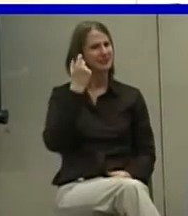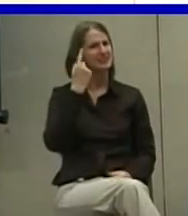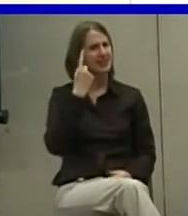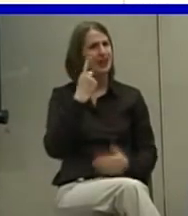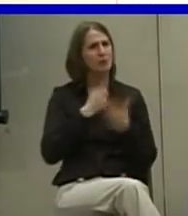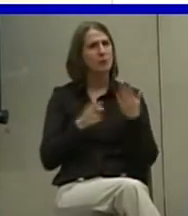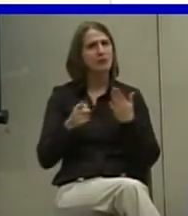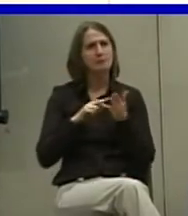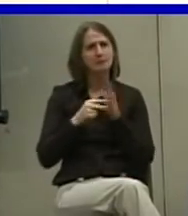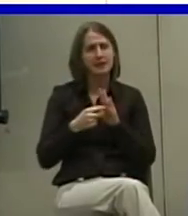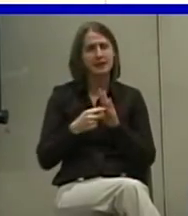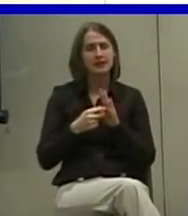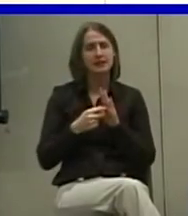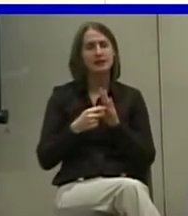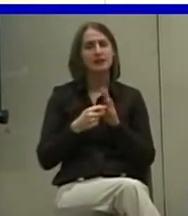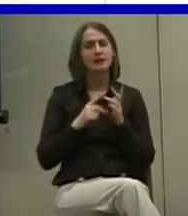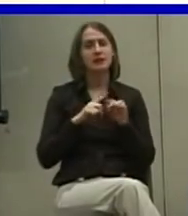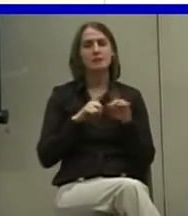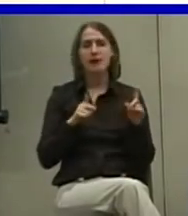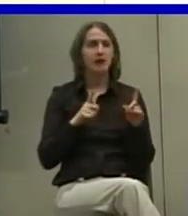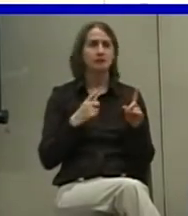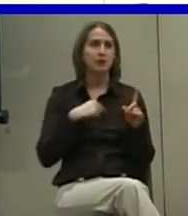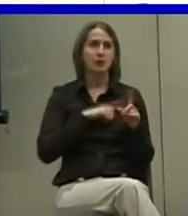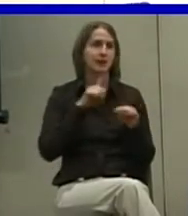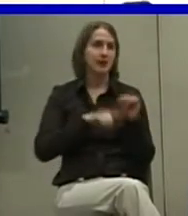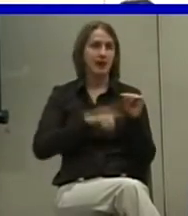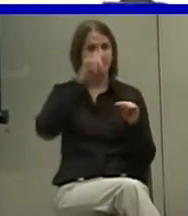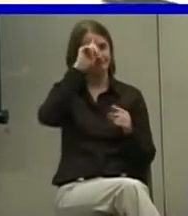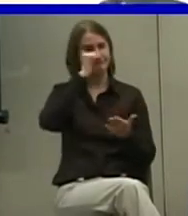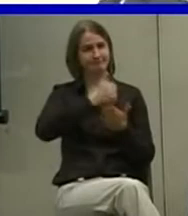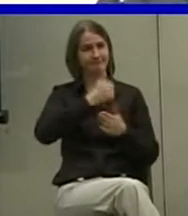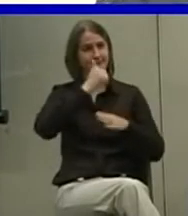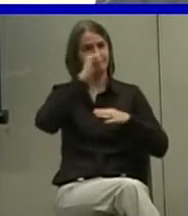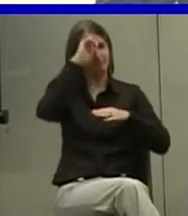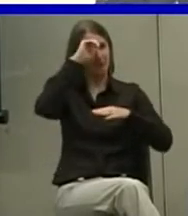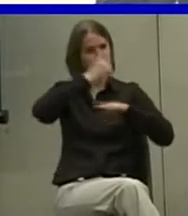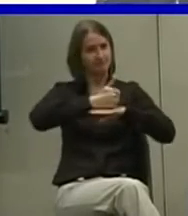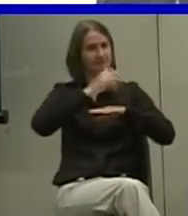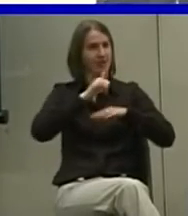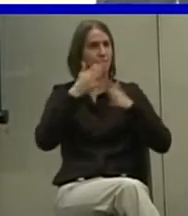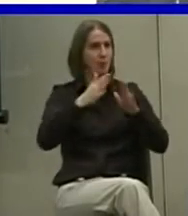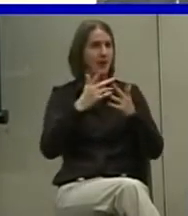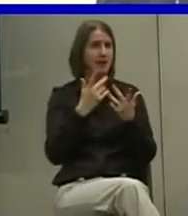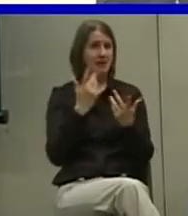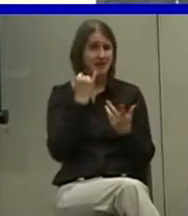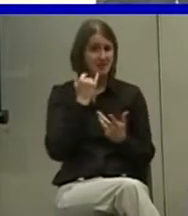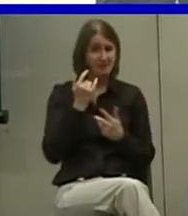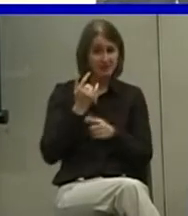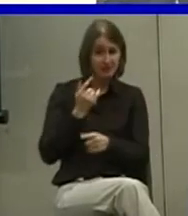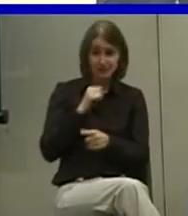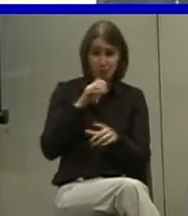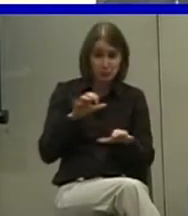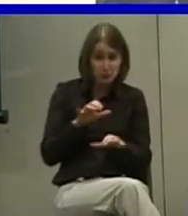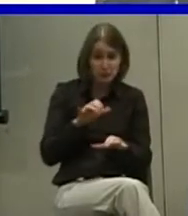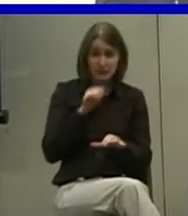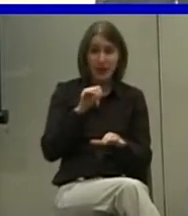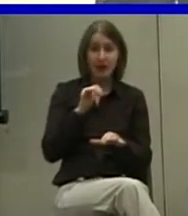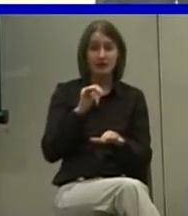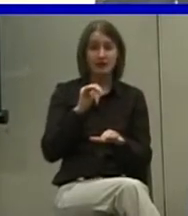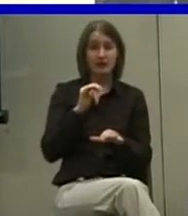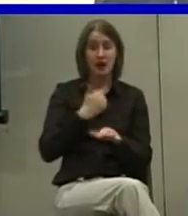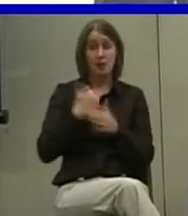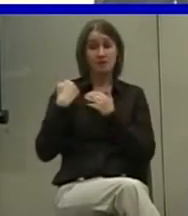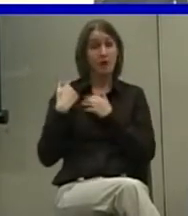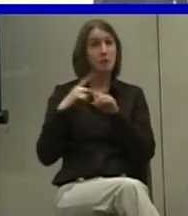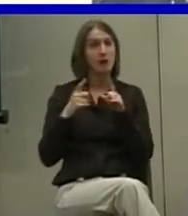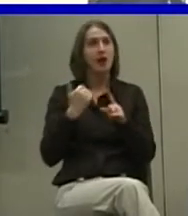that, but we can't think that way. It's up to us. If they don't do it, it's not our fault. It's our responsibility to try